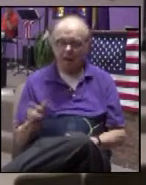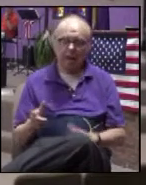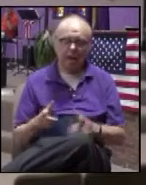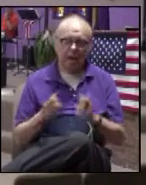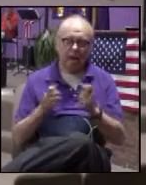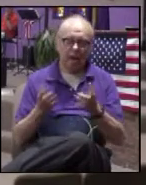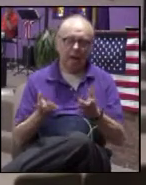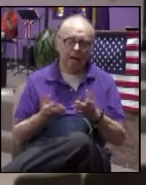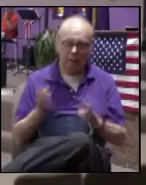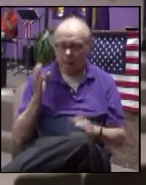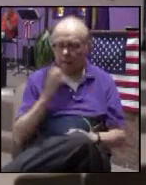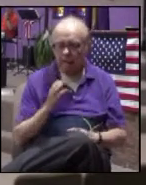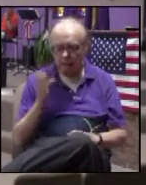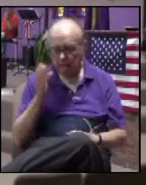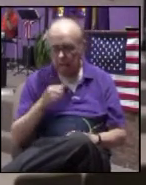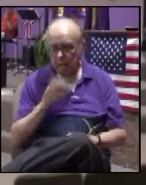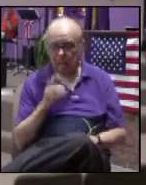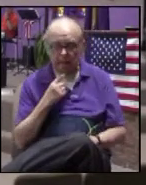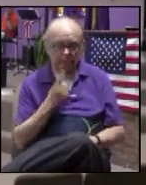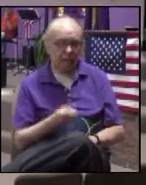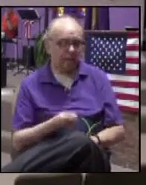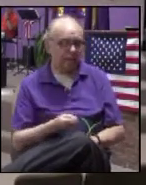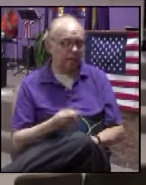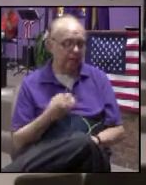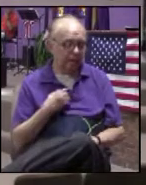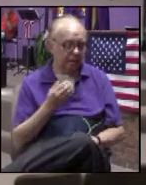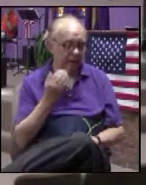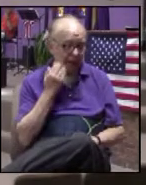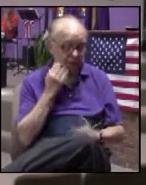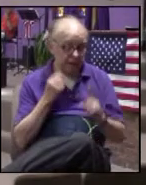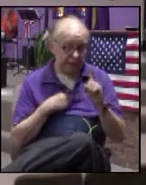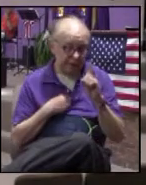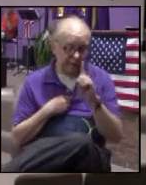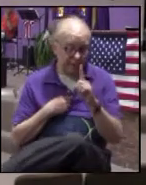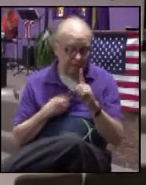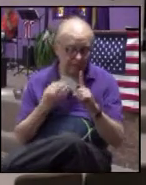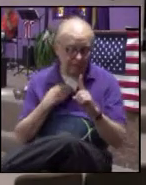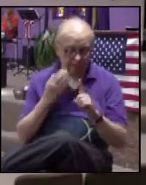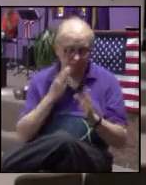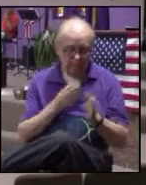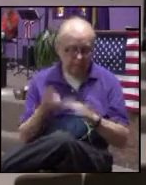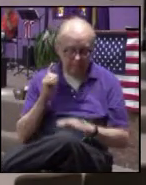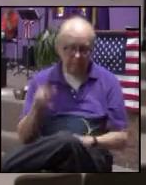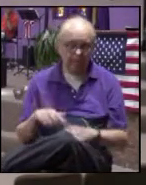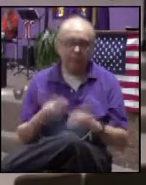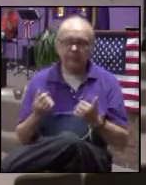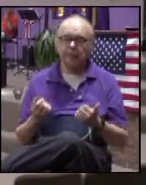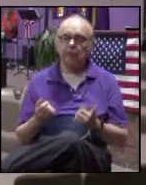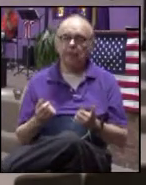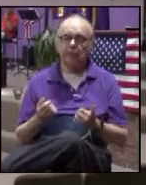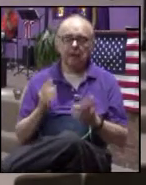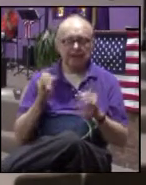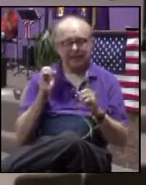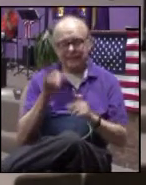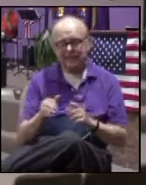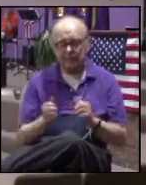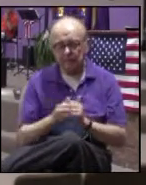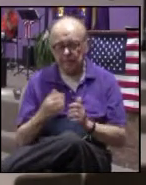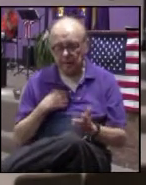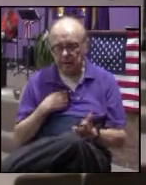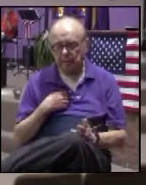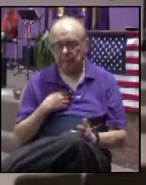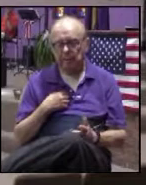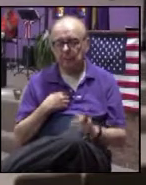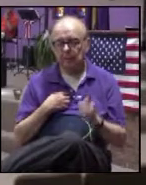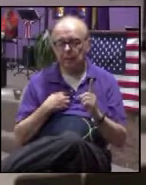and searching. And here's God saying, have confidence in me. I have a plan for your life. Stick to it. Stay with